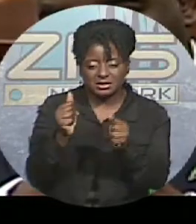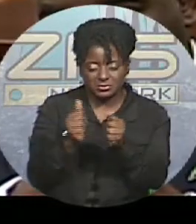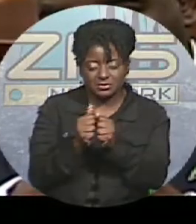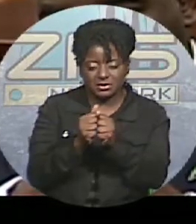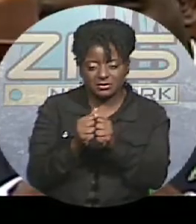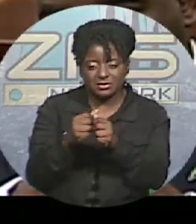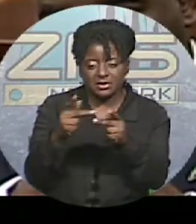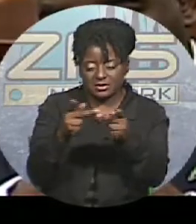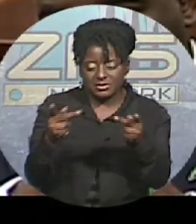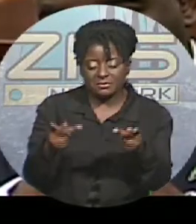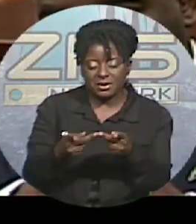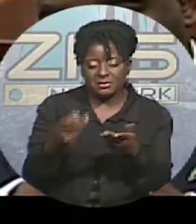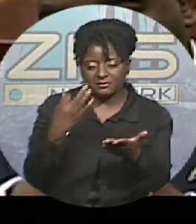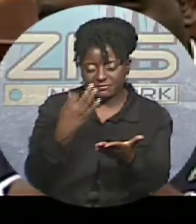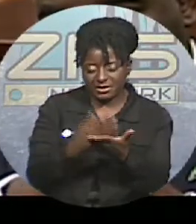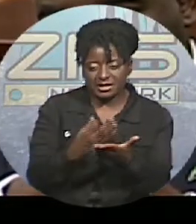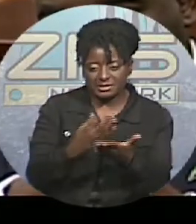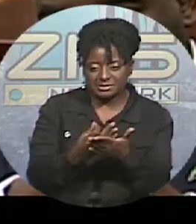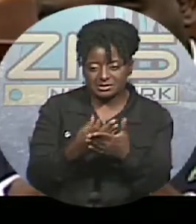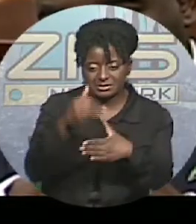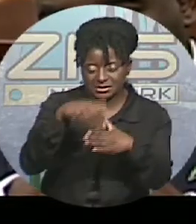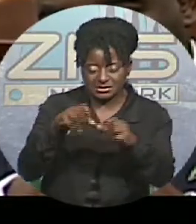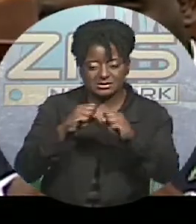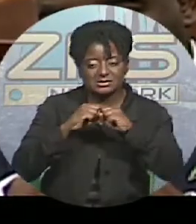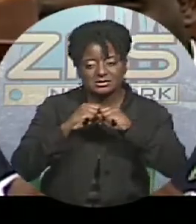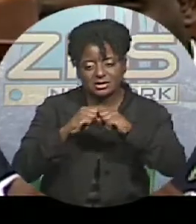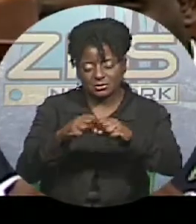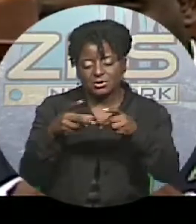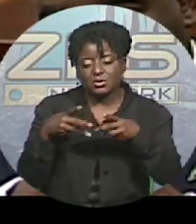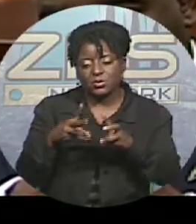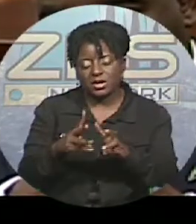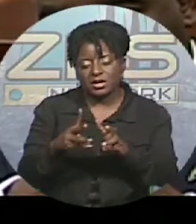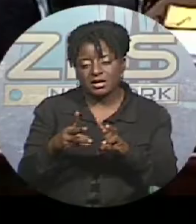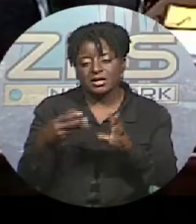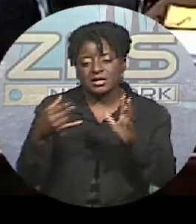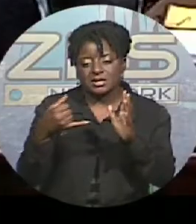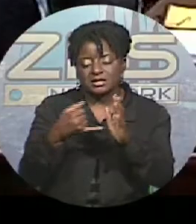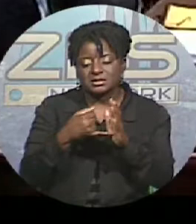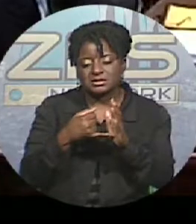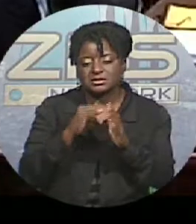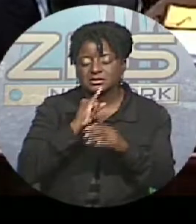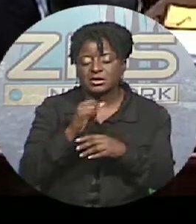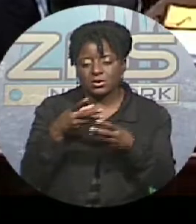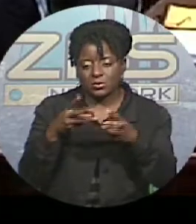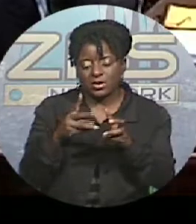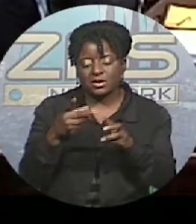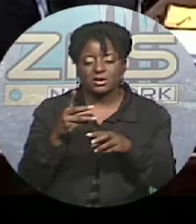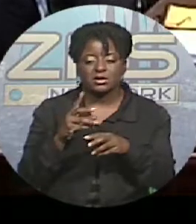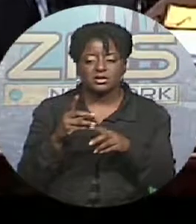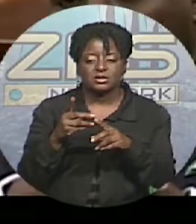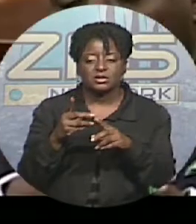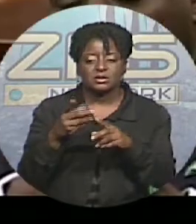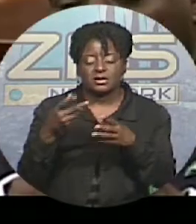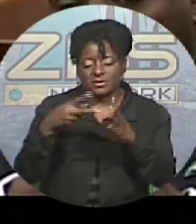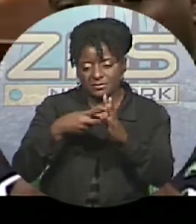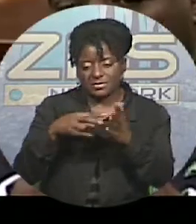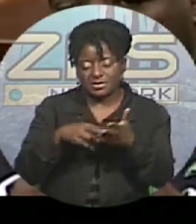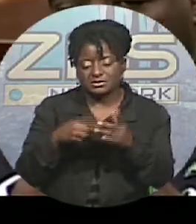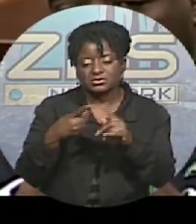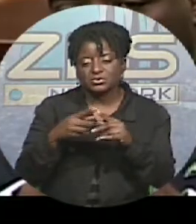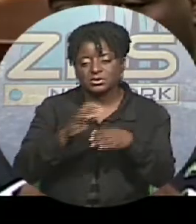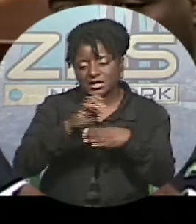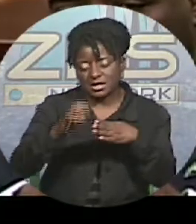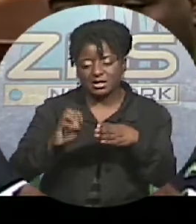in a sustainable manner is a critical means to an end that we all desire. That the International Monetary